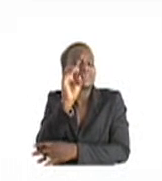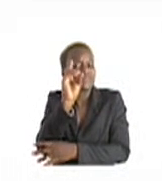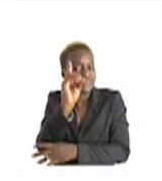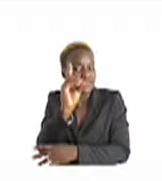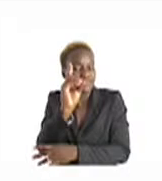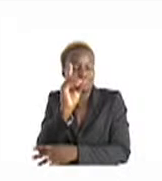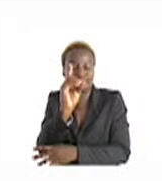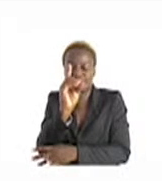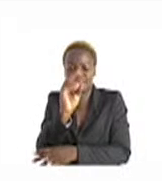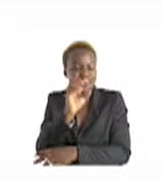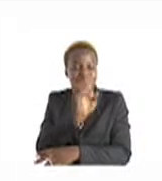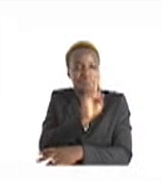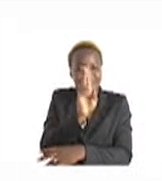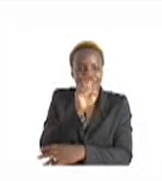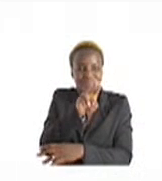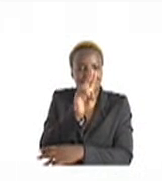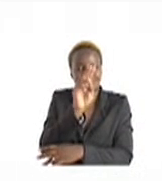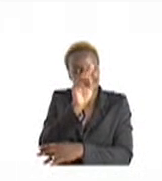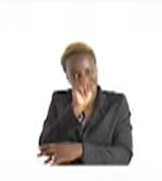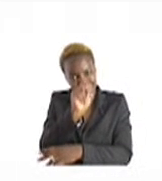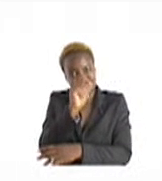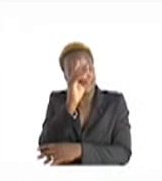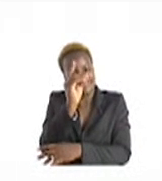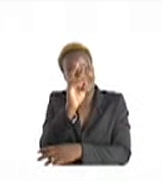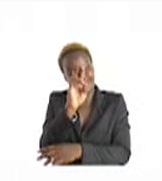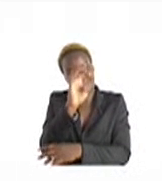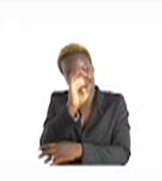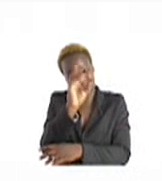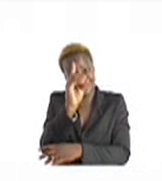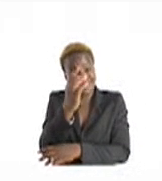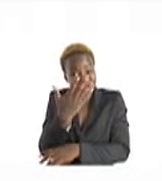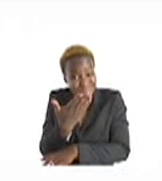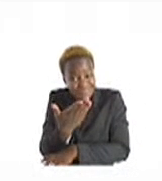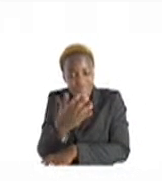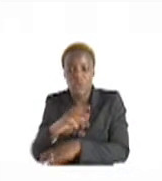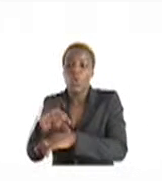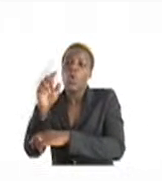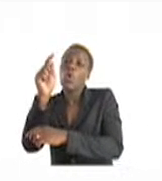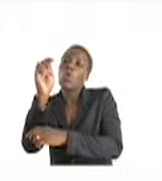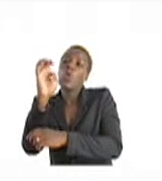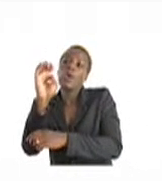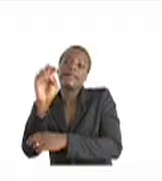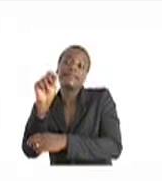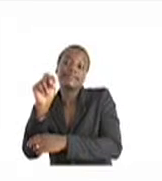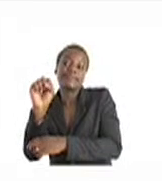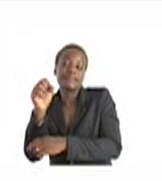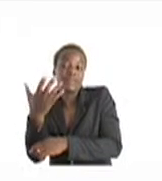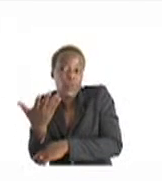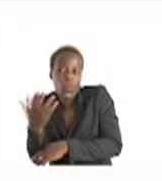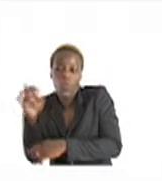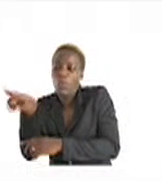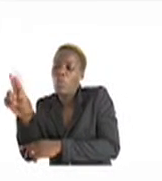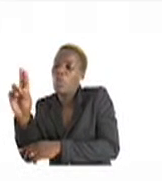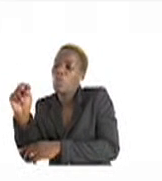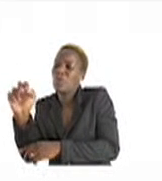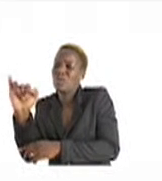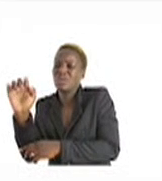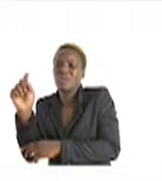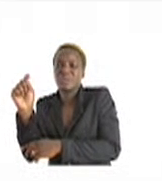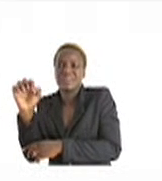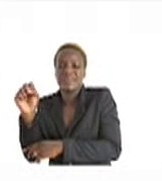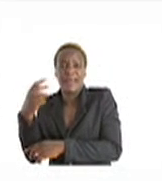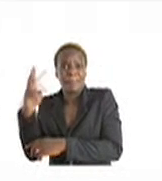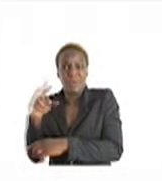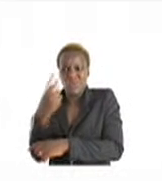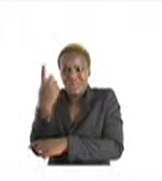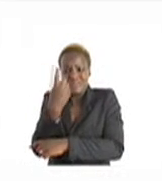place. Is it hundreds, tens, or the units? You can only see there are only 2 numbers there. It's